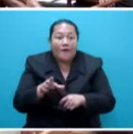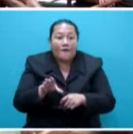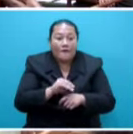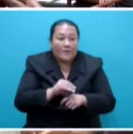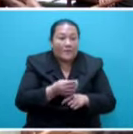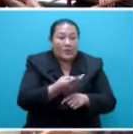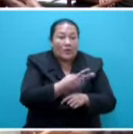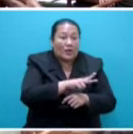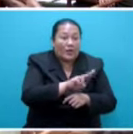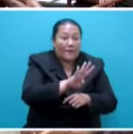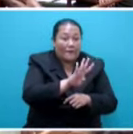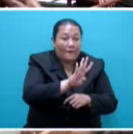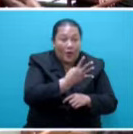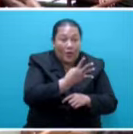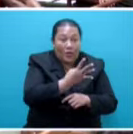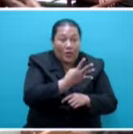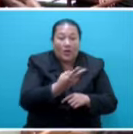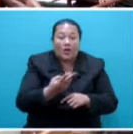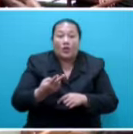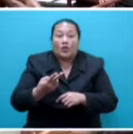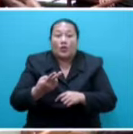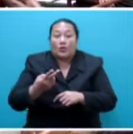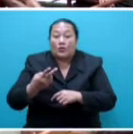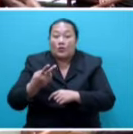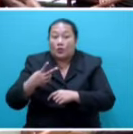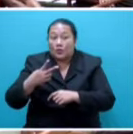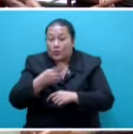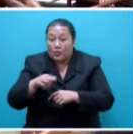24th to the 28th to 17th to the 21st.